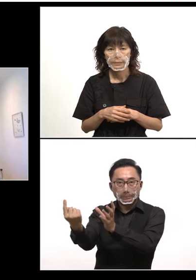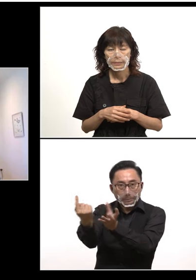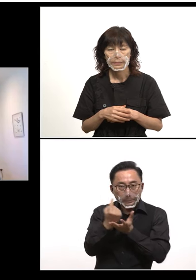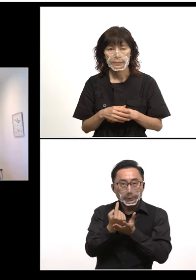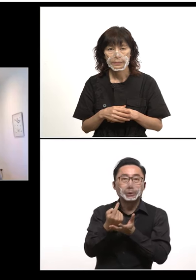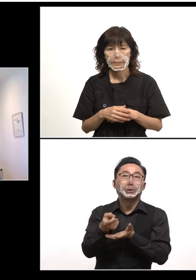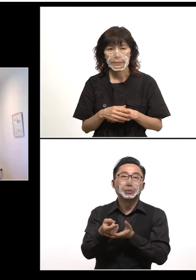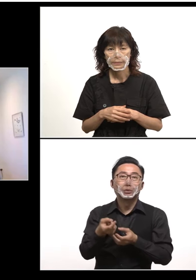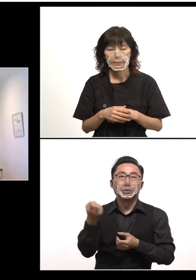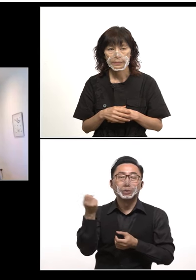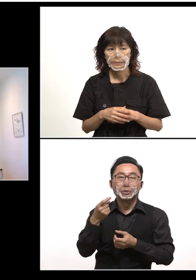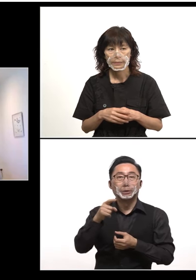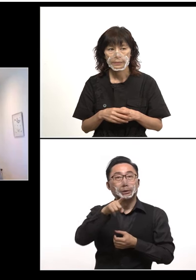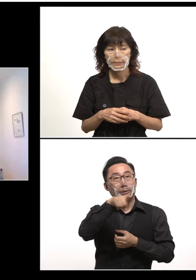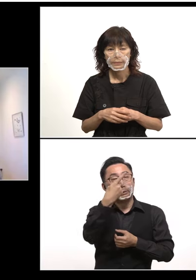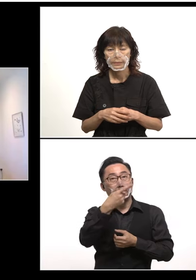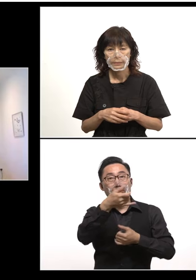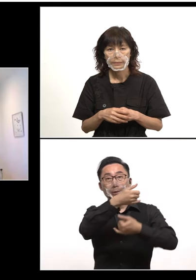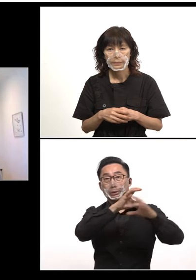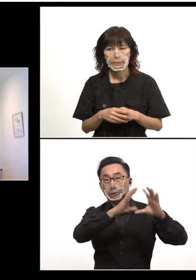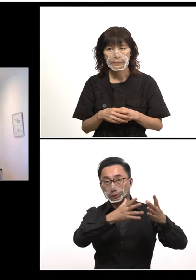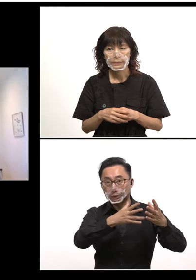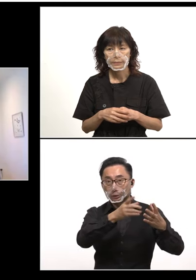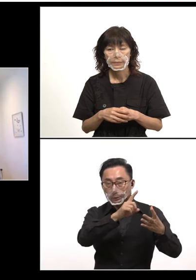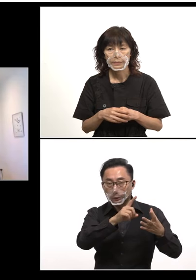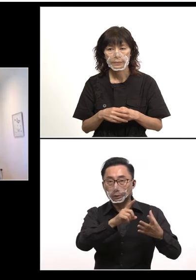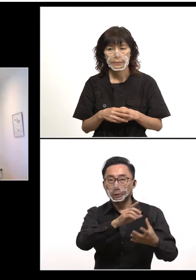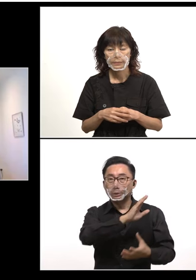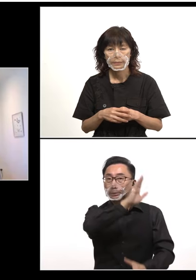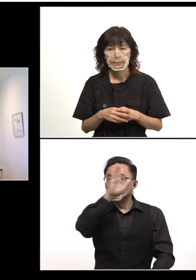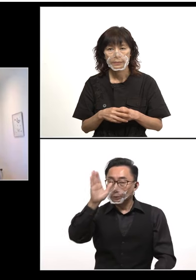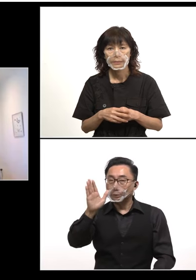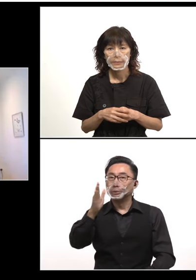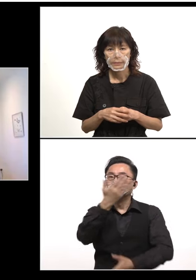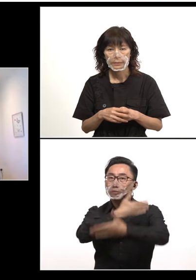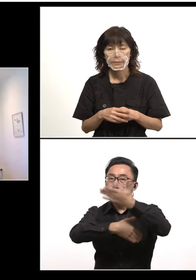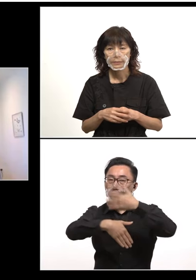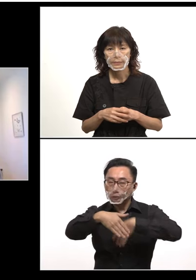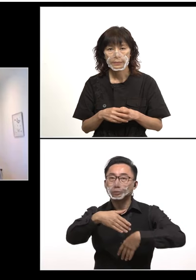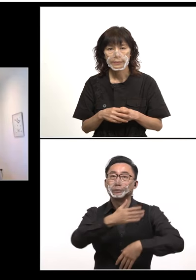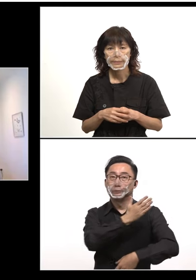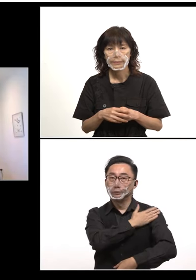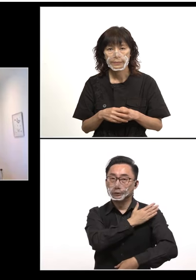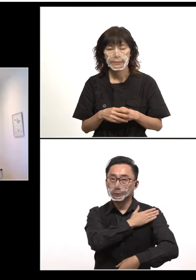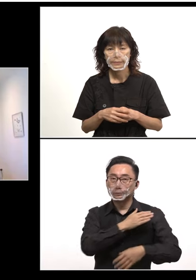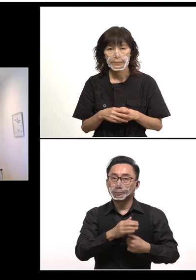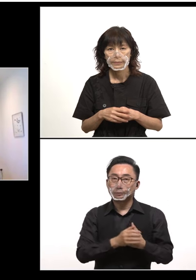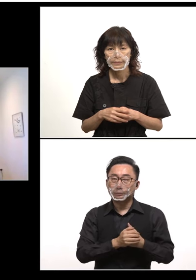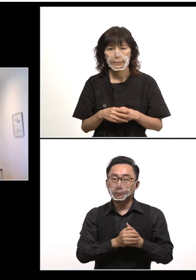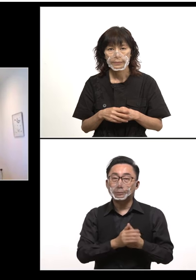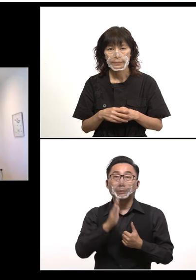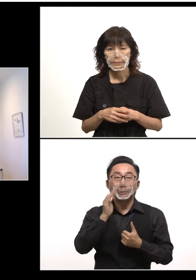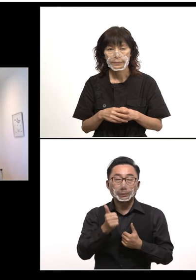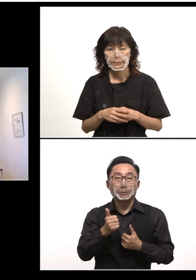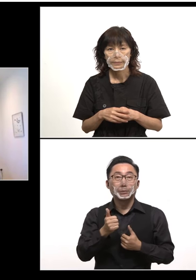and an artistic director, Jamie Bedard. So yeah, the answer is yes, and we've done many different types of